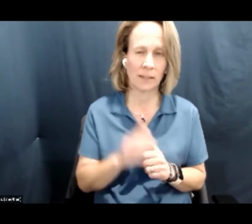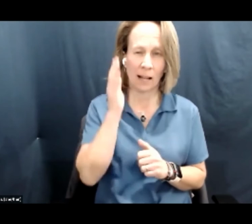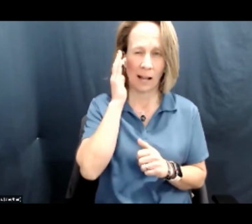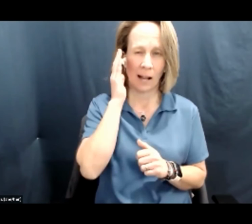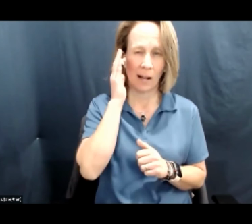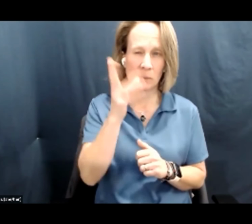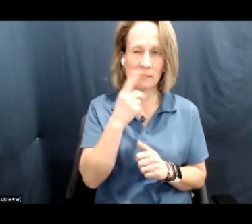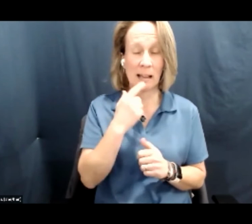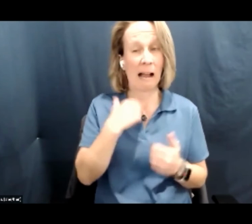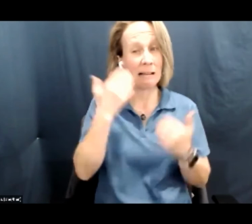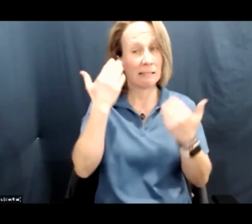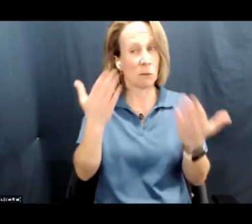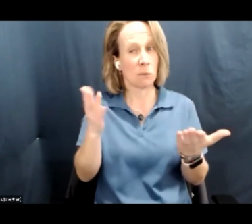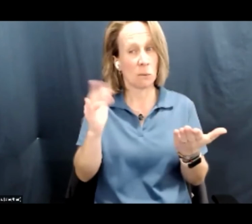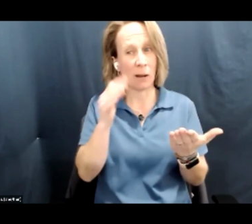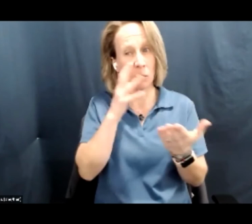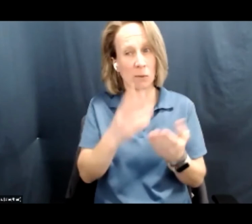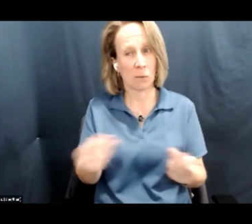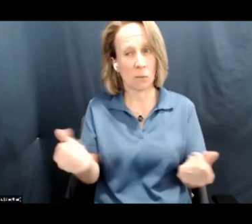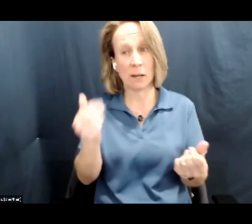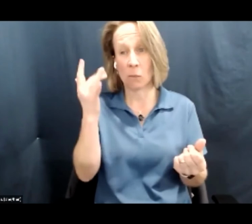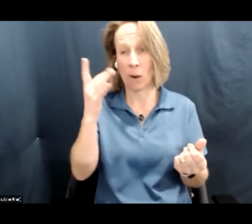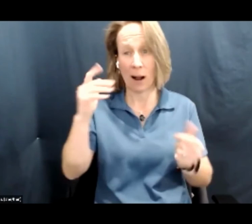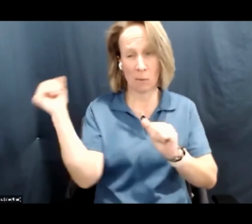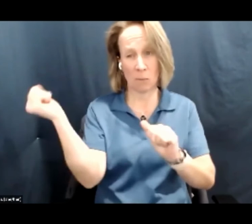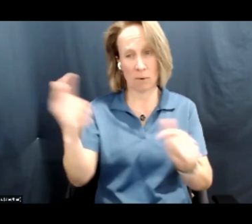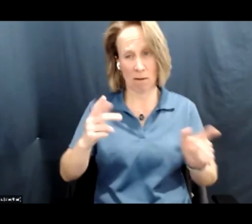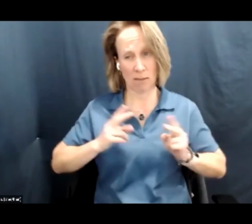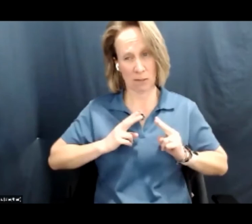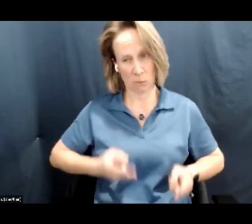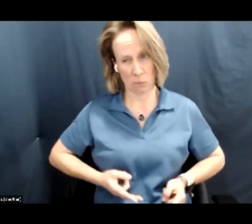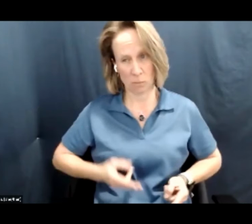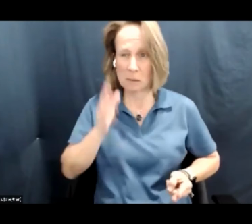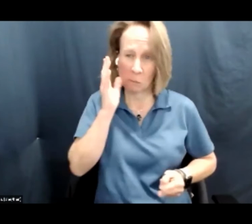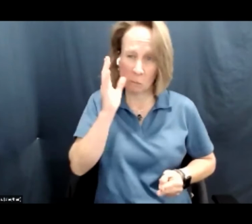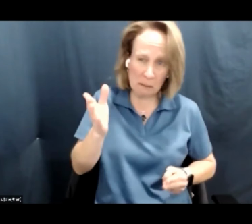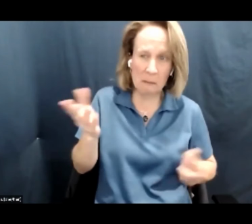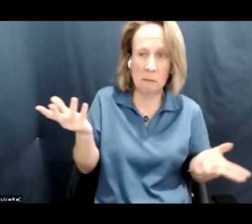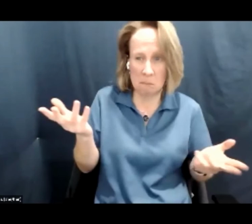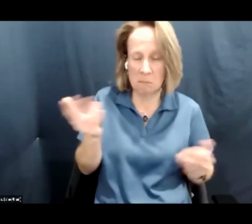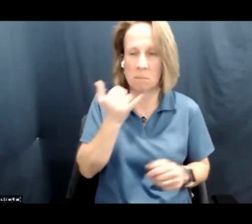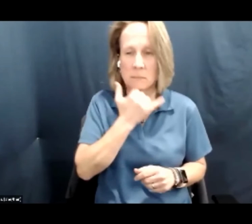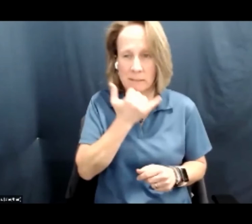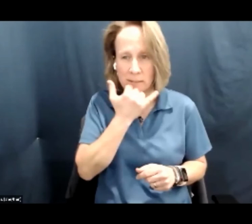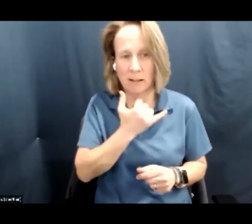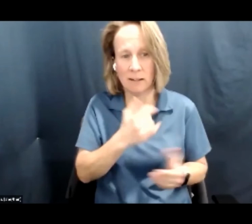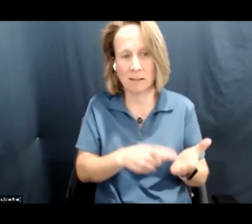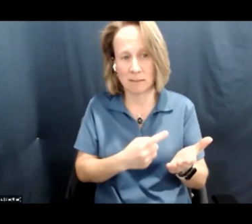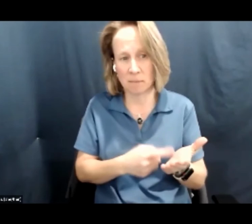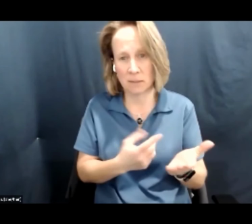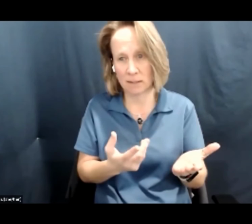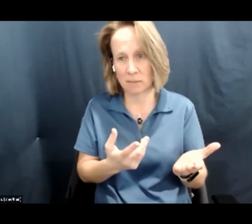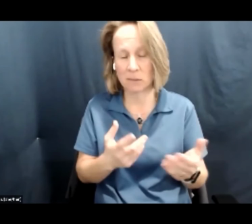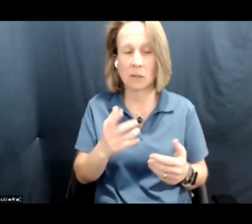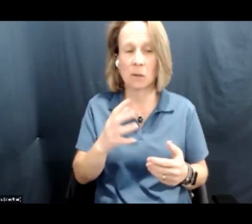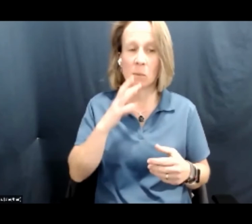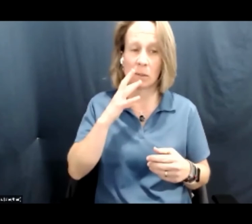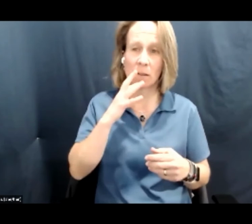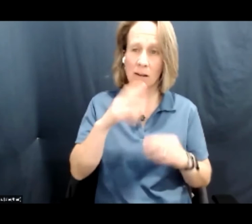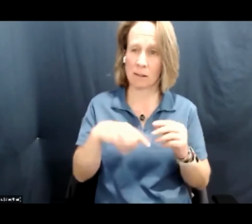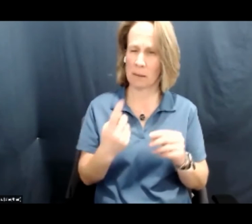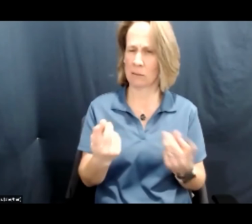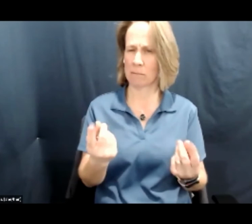don't know if that's going to go away because we're all human and we're all going to make mistakes. right? And so we are going to talk a little bit about what to do if we do make a